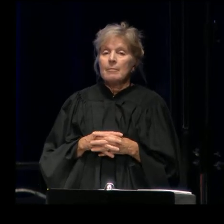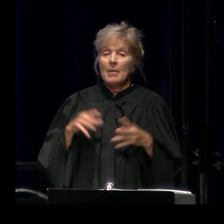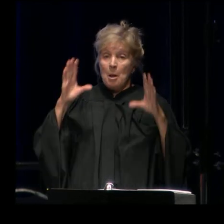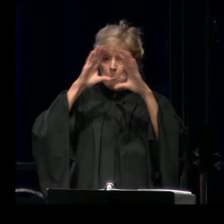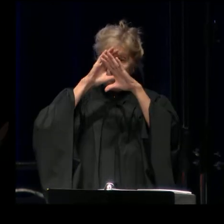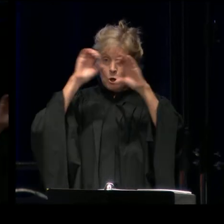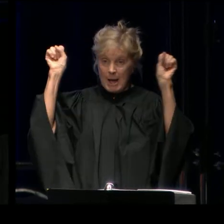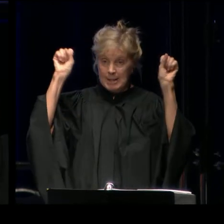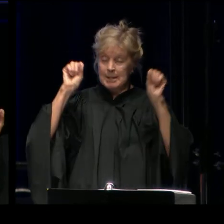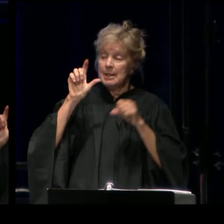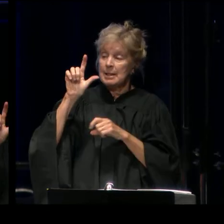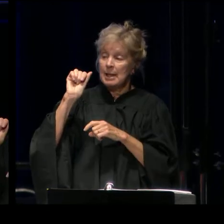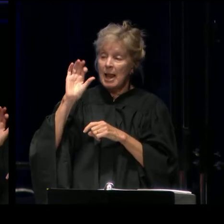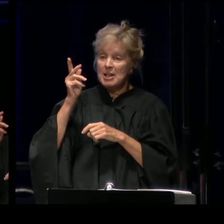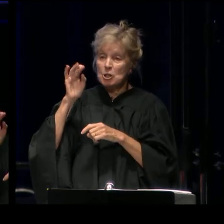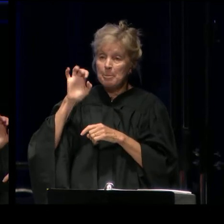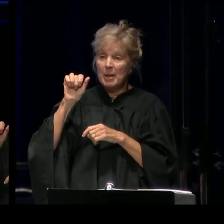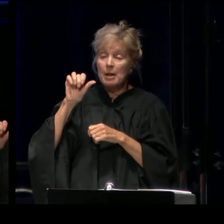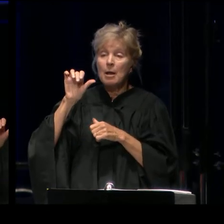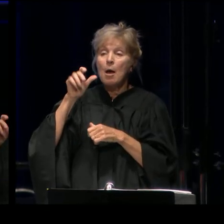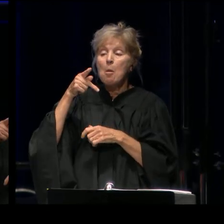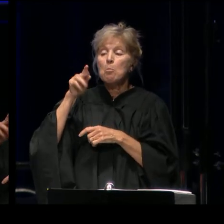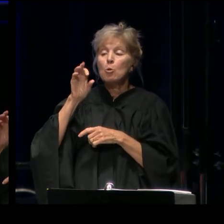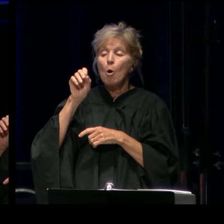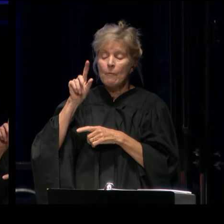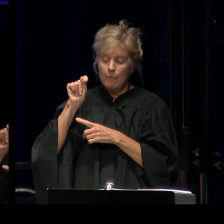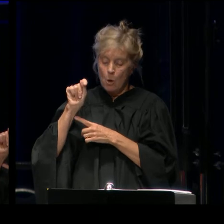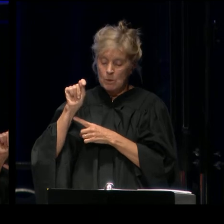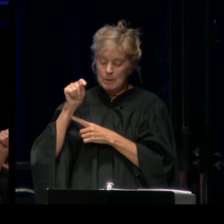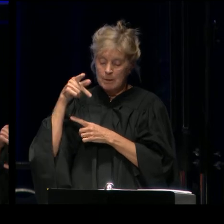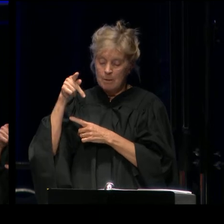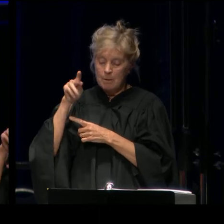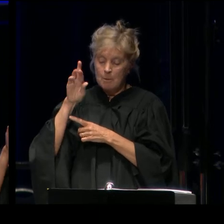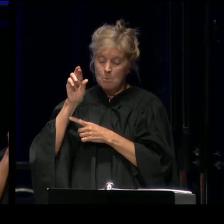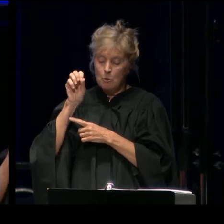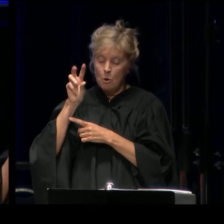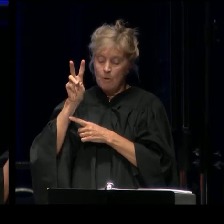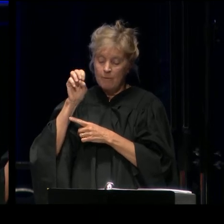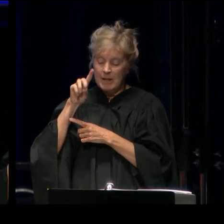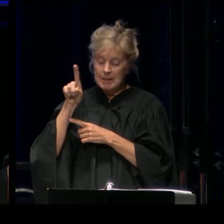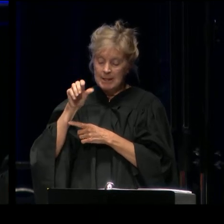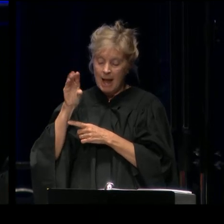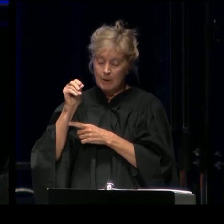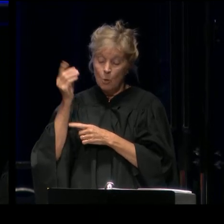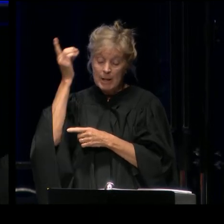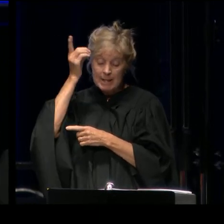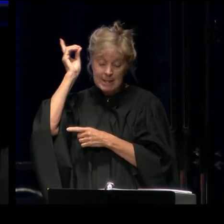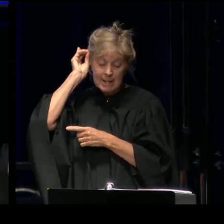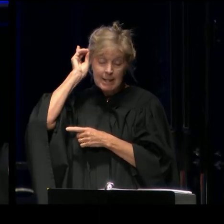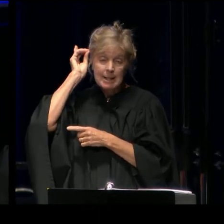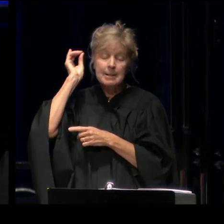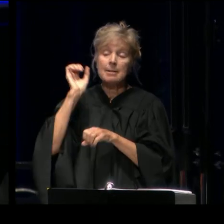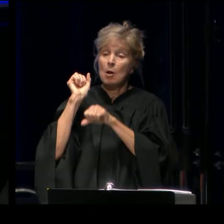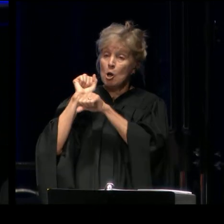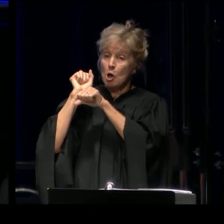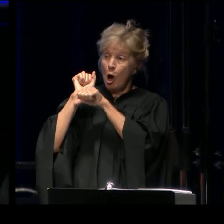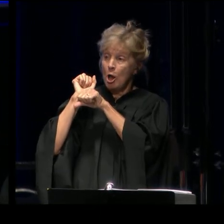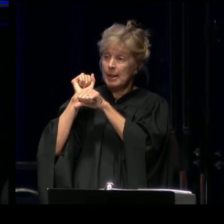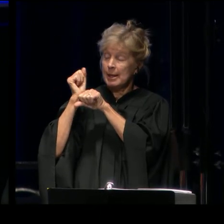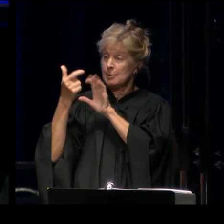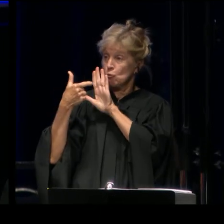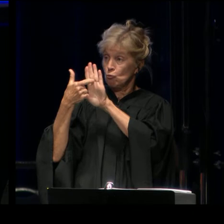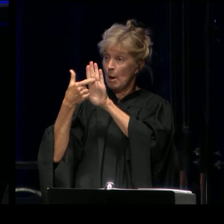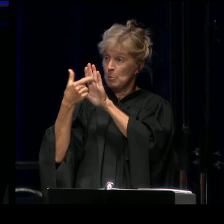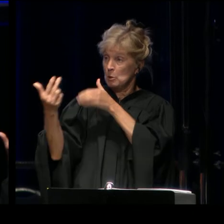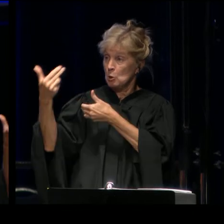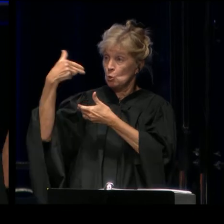President Lashmi, Provost Iannacito Provenciano, deans, esteemed colleagues, and representatives